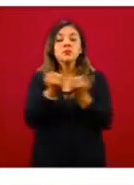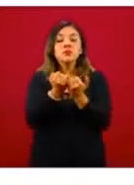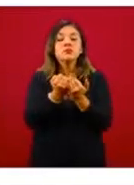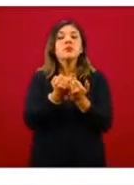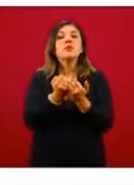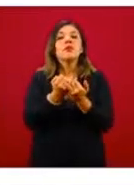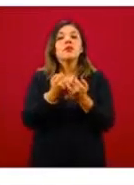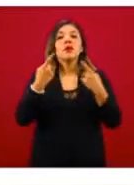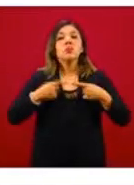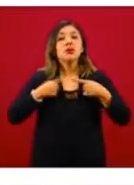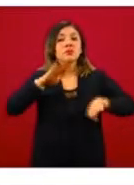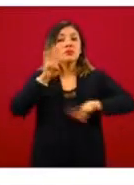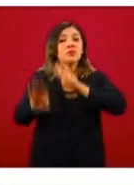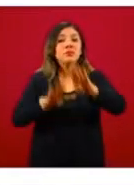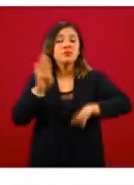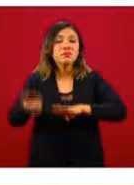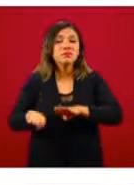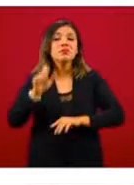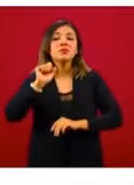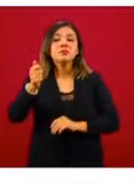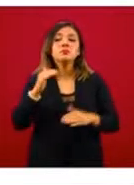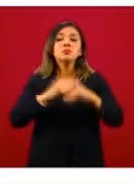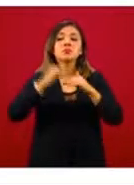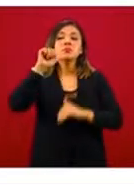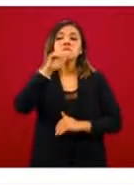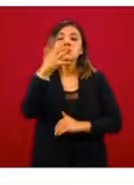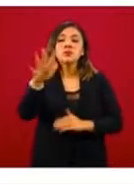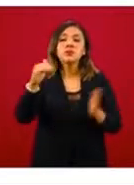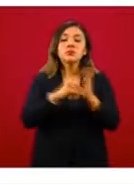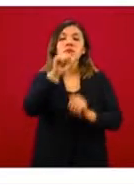now. For deaths, it's